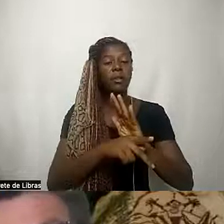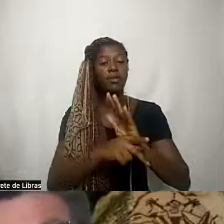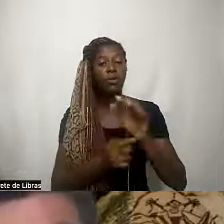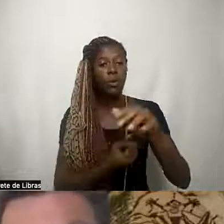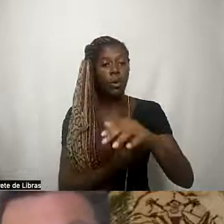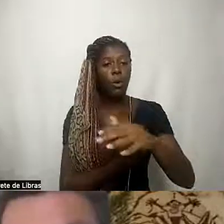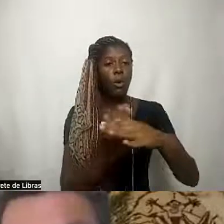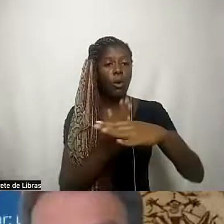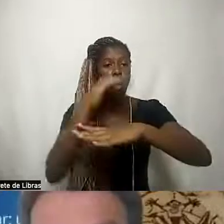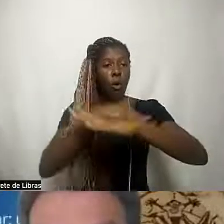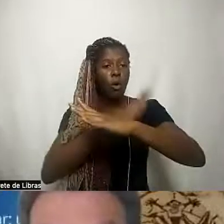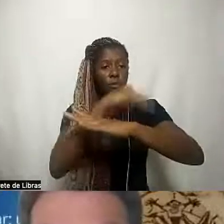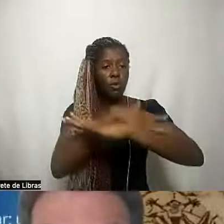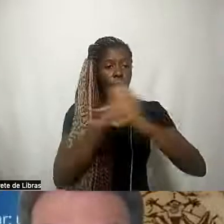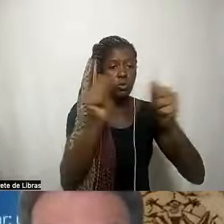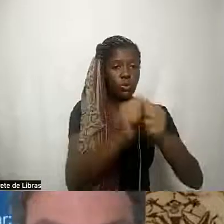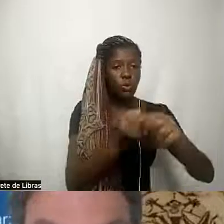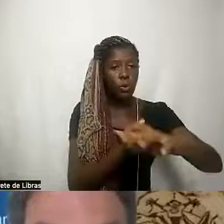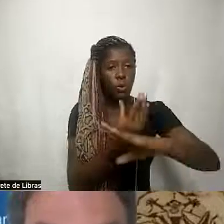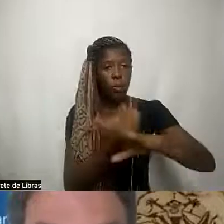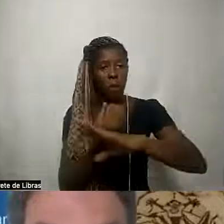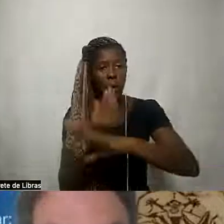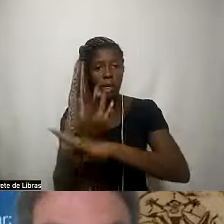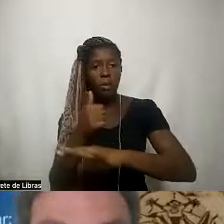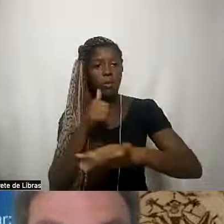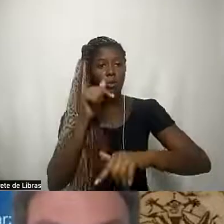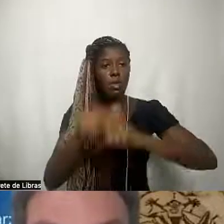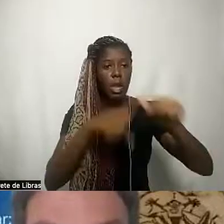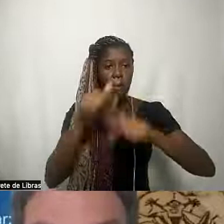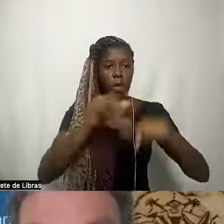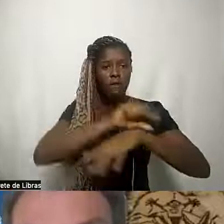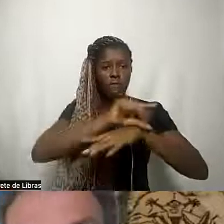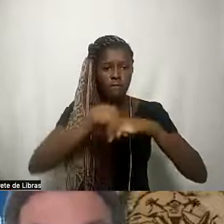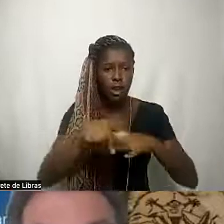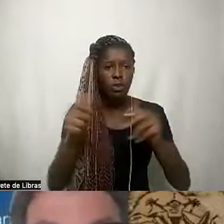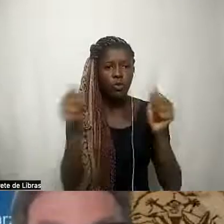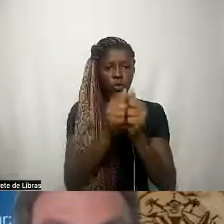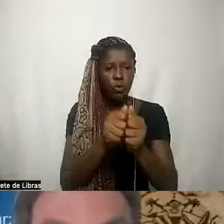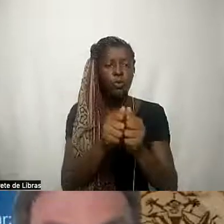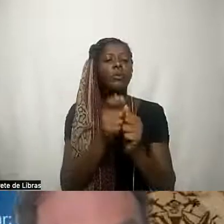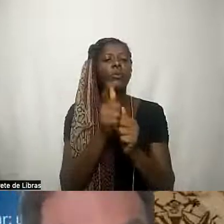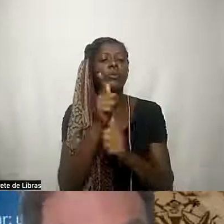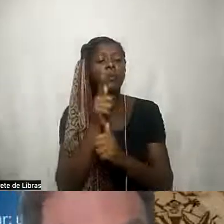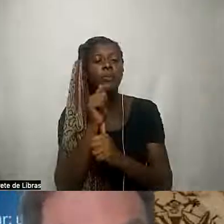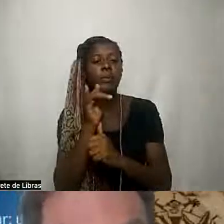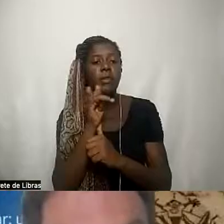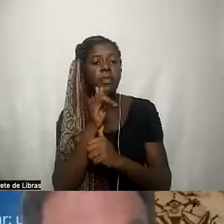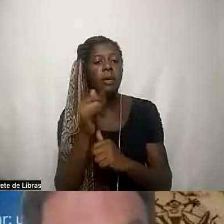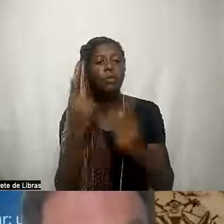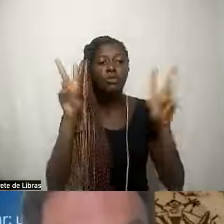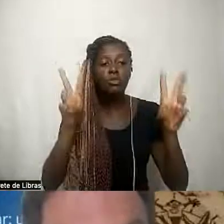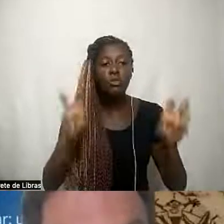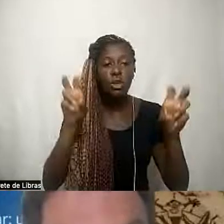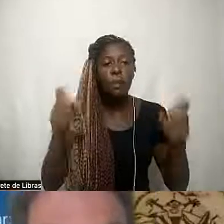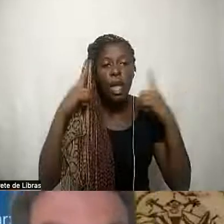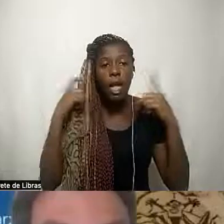with Baleia Jubarte and Golfinho Rotador, and they developed studies about